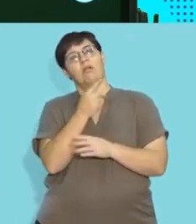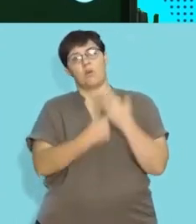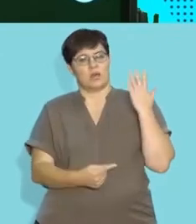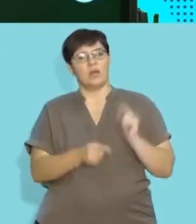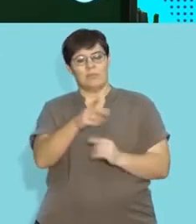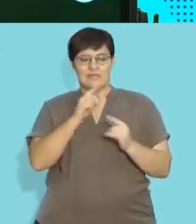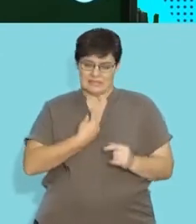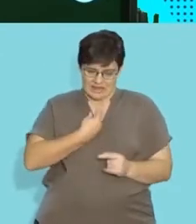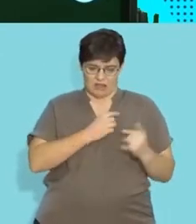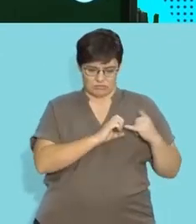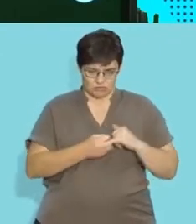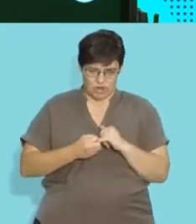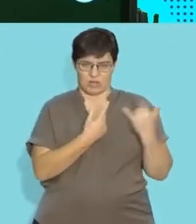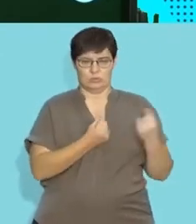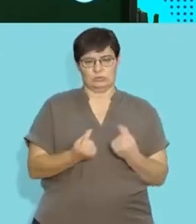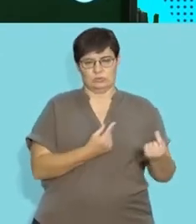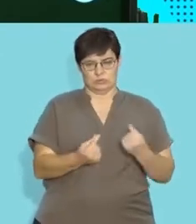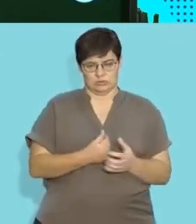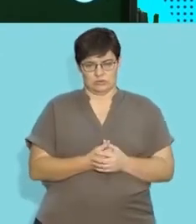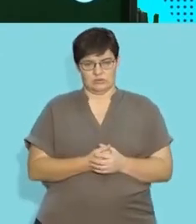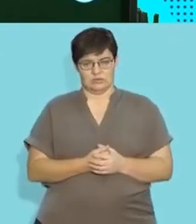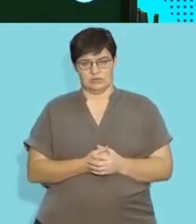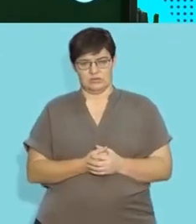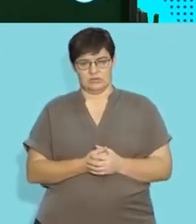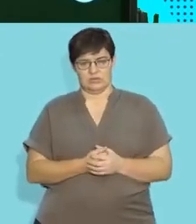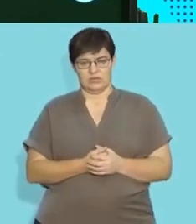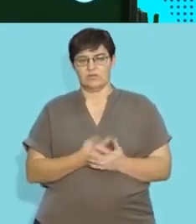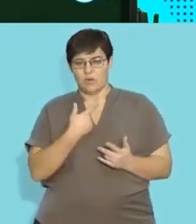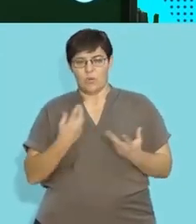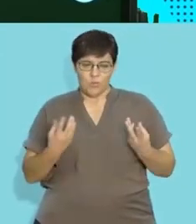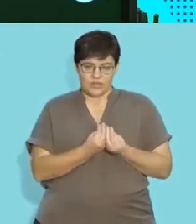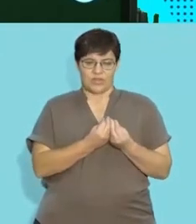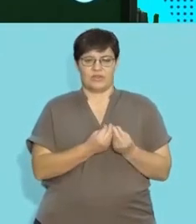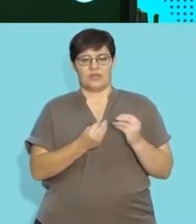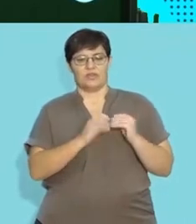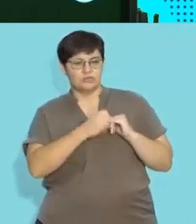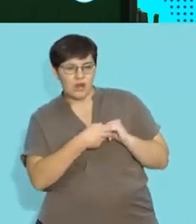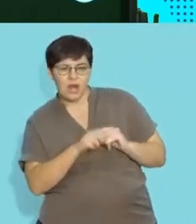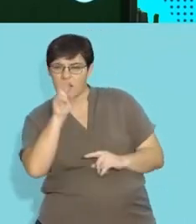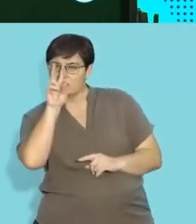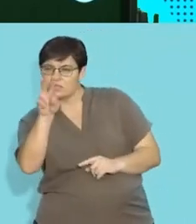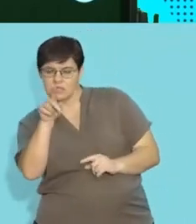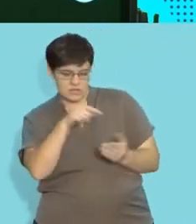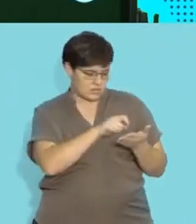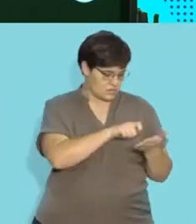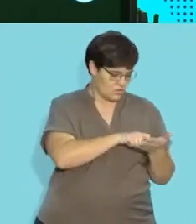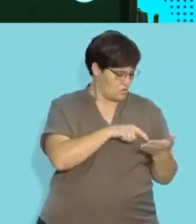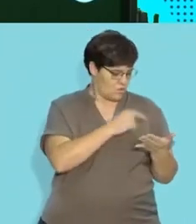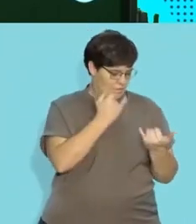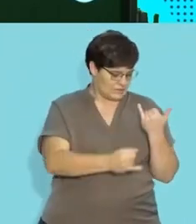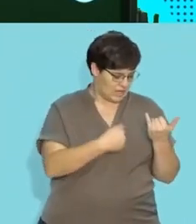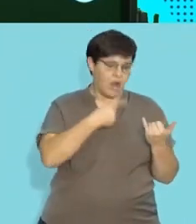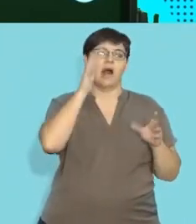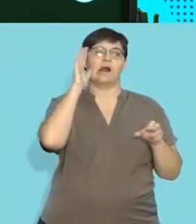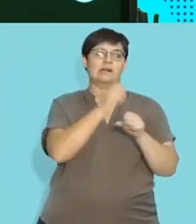Okay, really encourage you to try at home. It's not about observing. To be successful in maths, it's about practice, practice, practice. And please